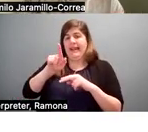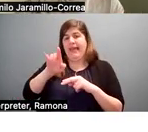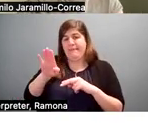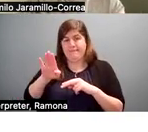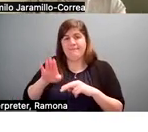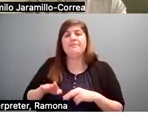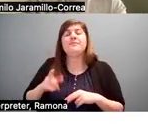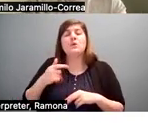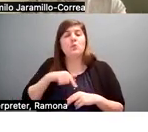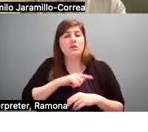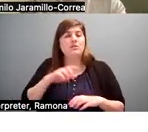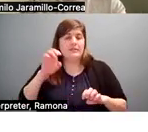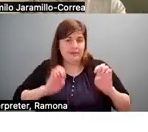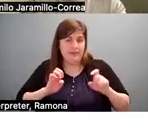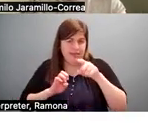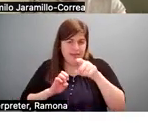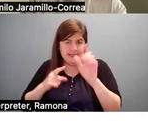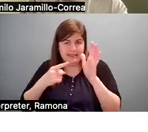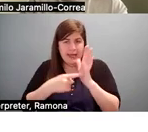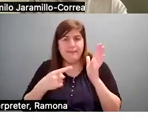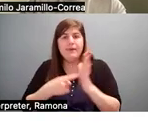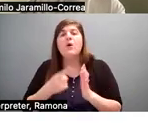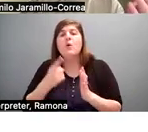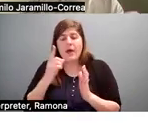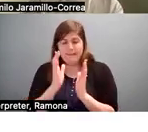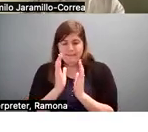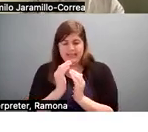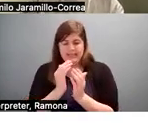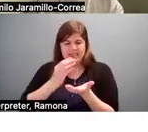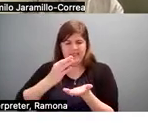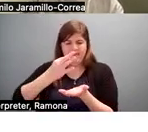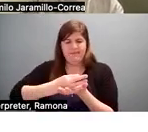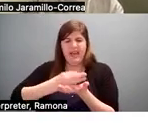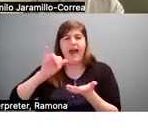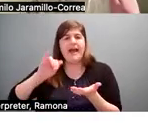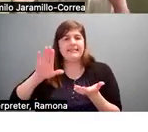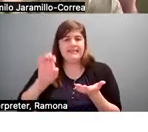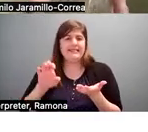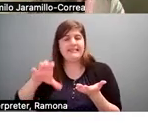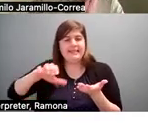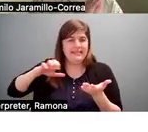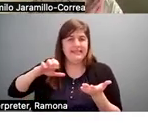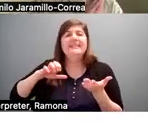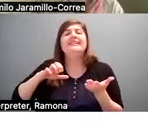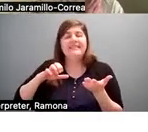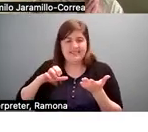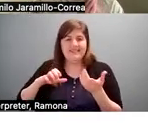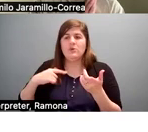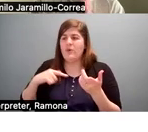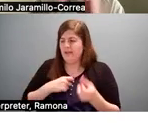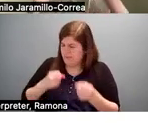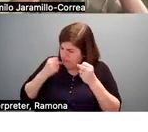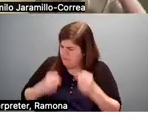experiment on this sample here, which is a piece of ice. So let's imagine we're sitting in the lab, and we have this super powerful